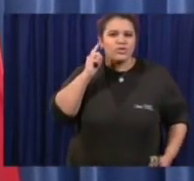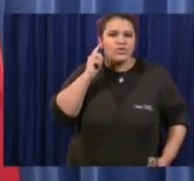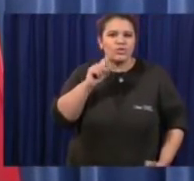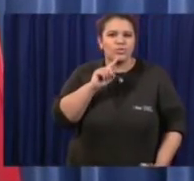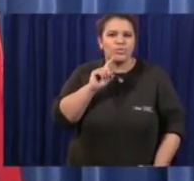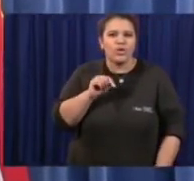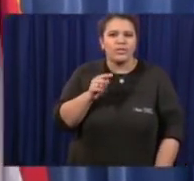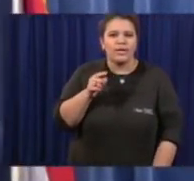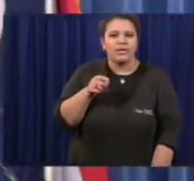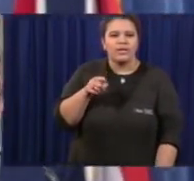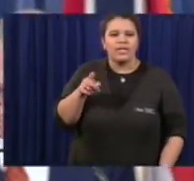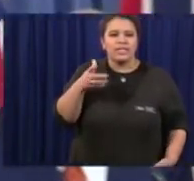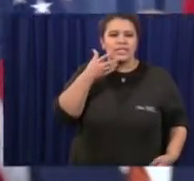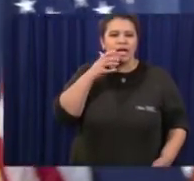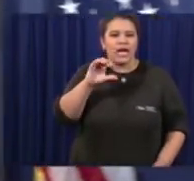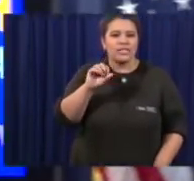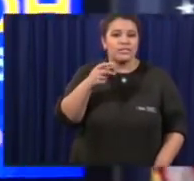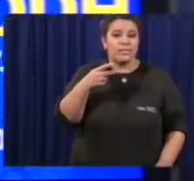You know,